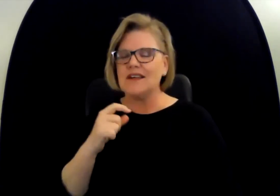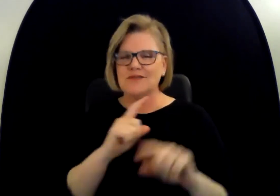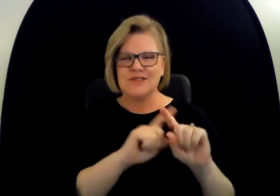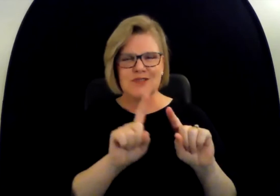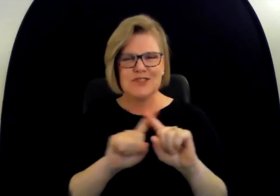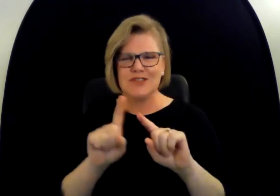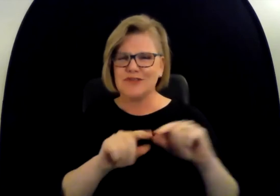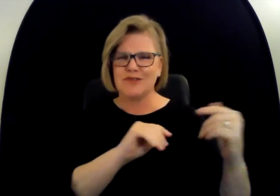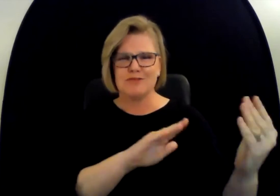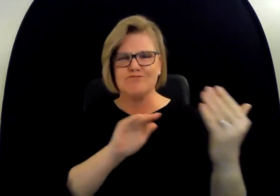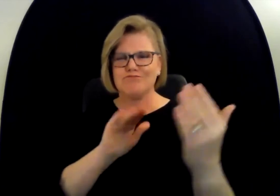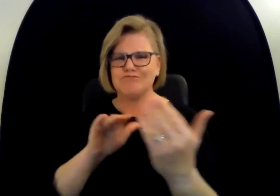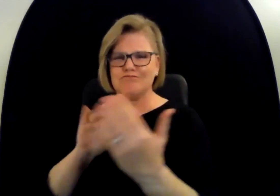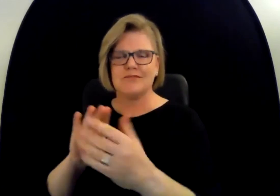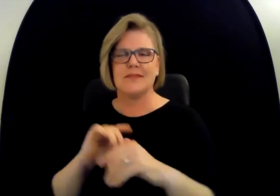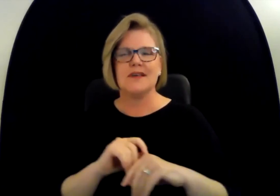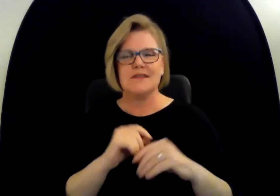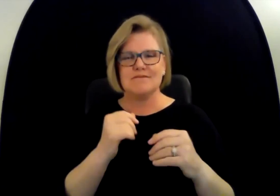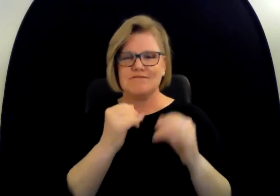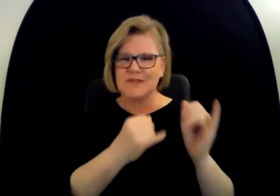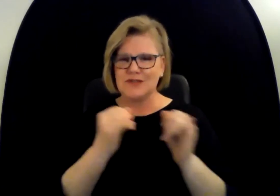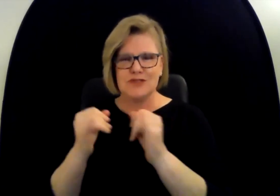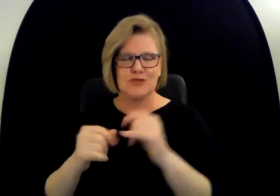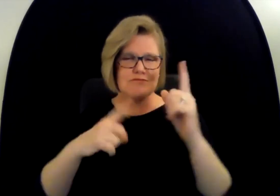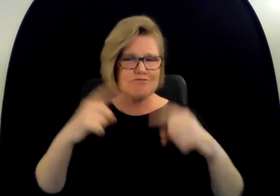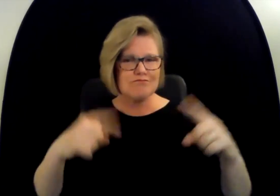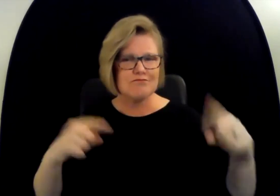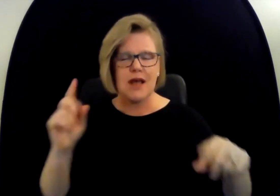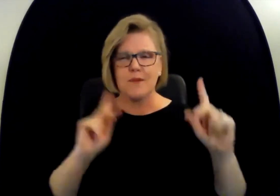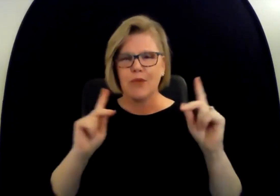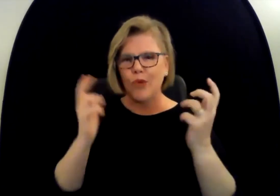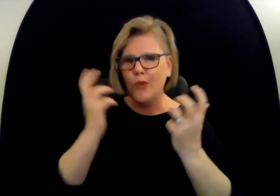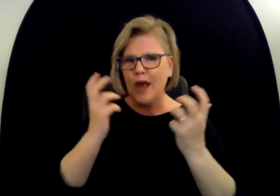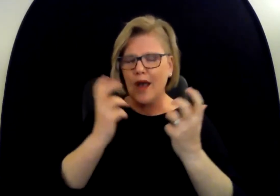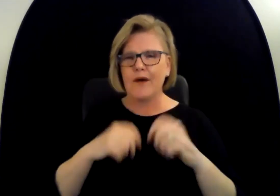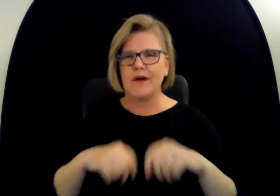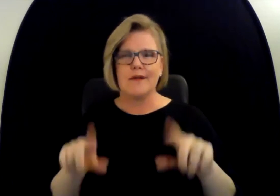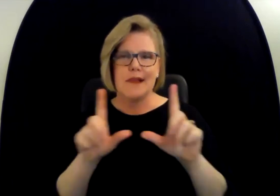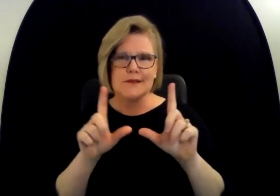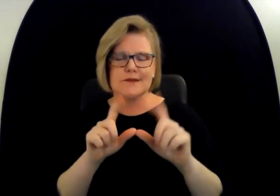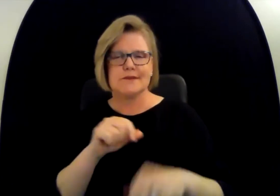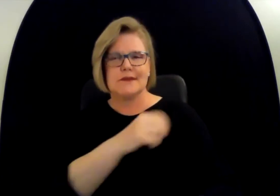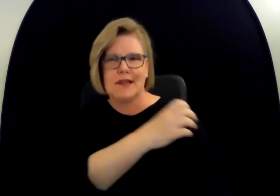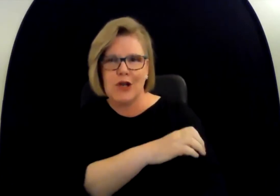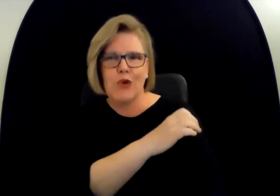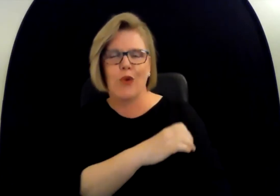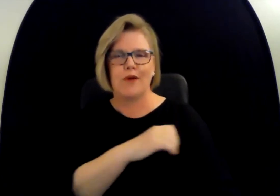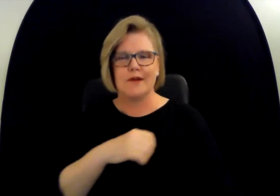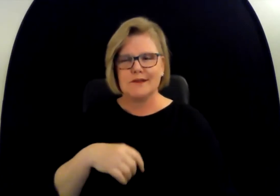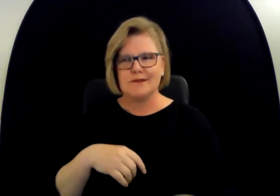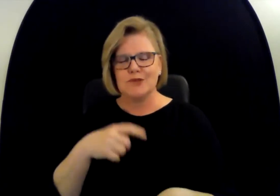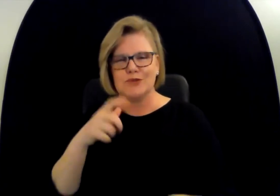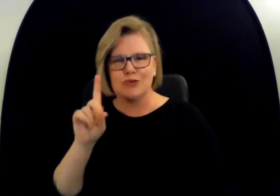that individuals can take. And then I know that a lot of people are like, wow, a licensed clinical alcohol and drug counselor is leading